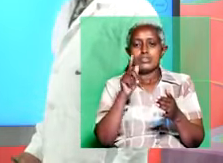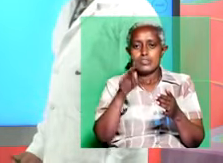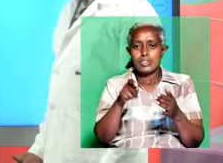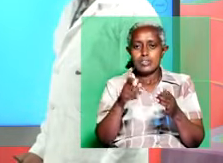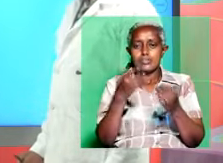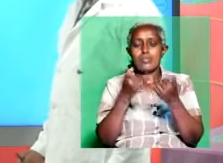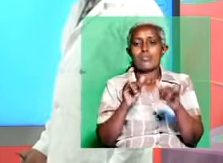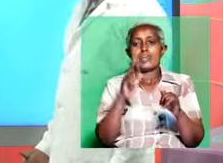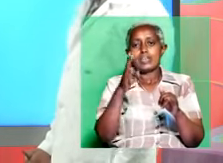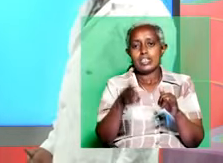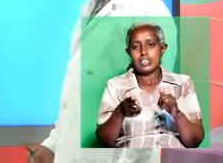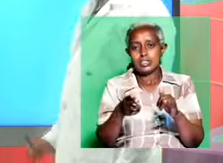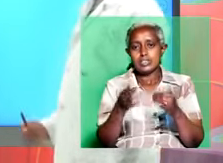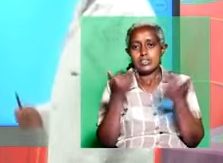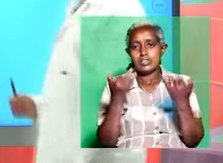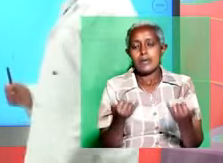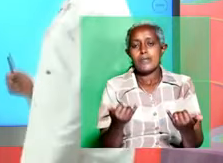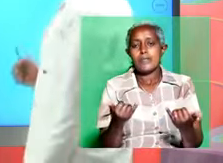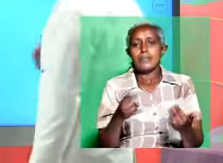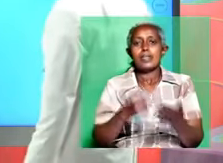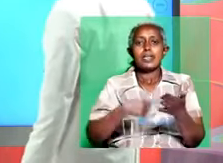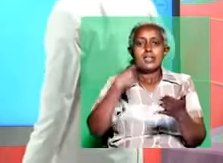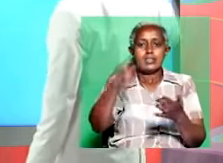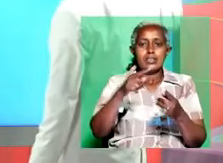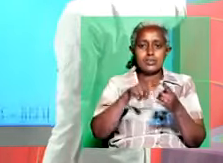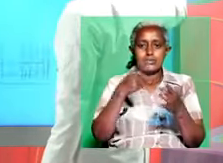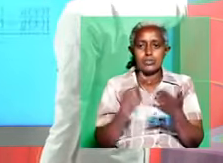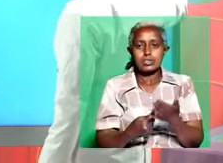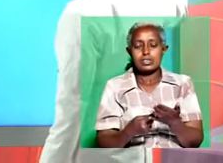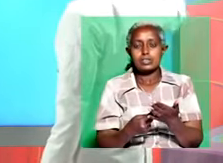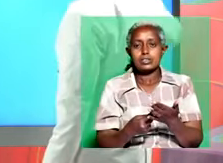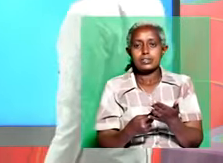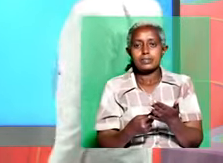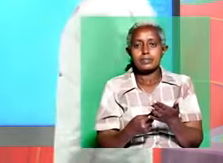h. Now next to this